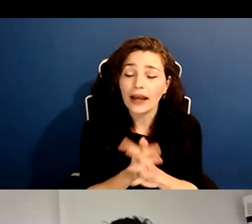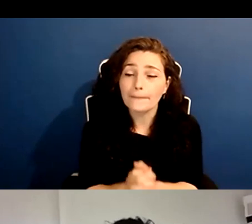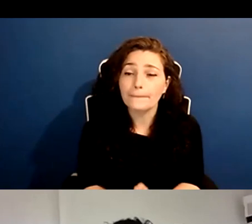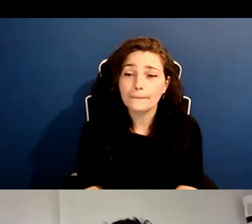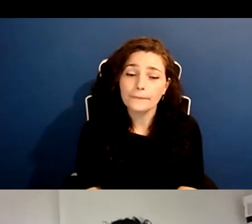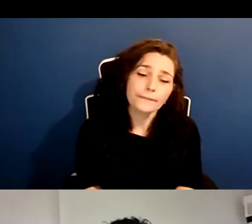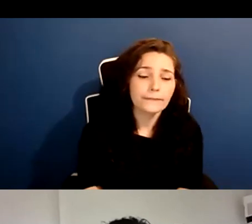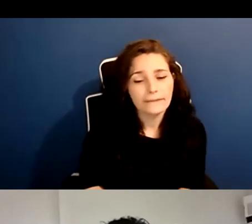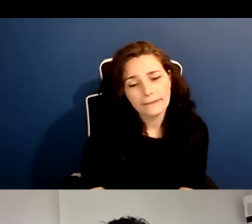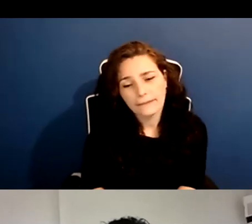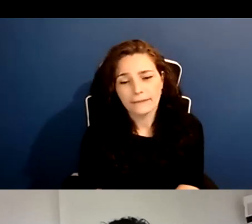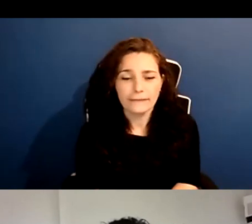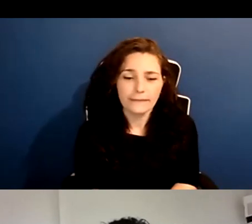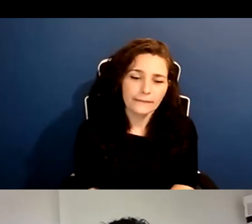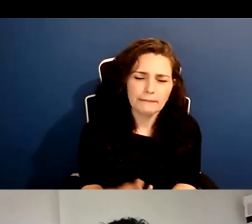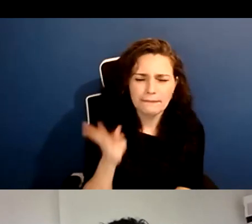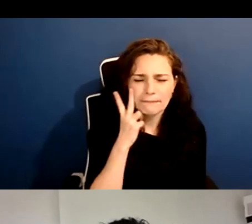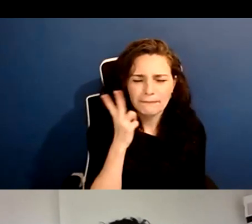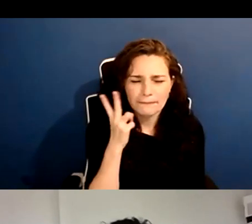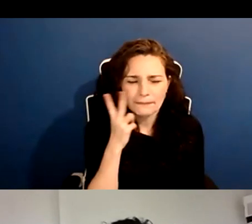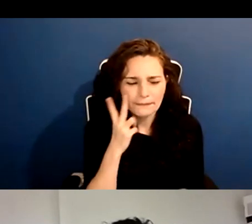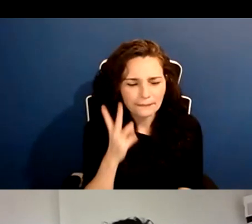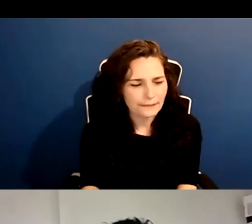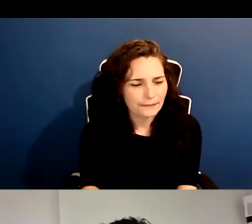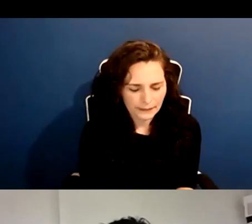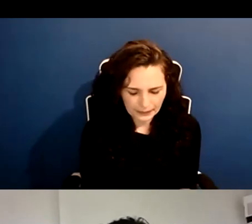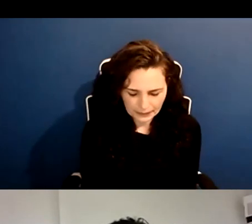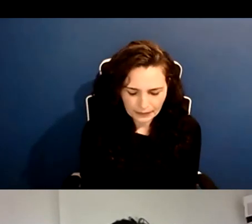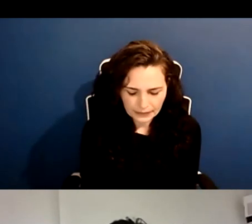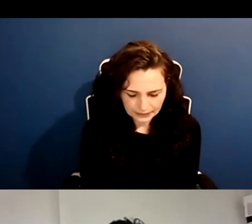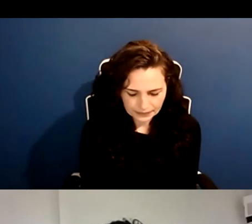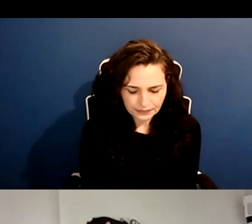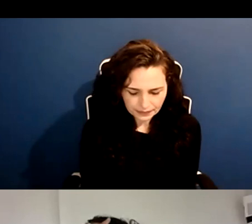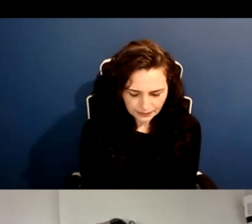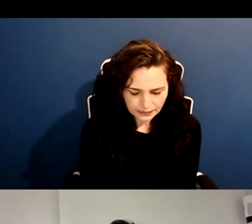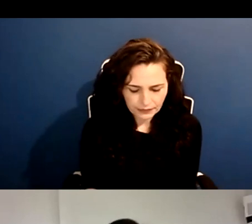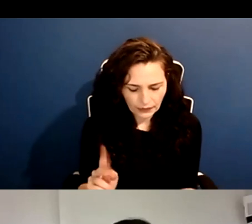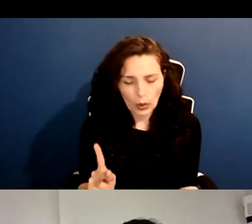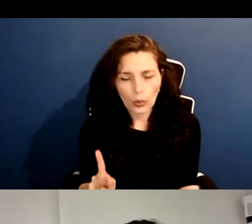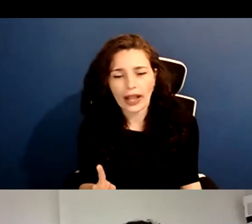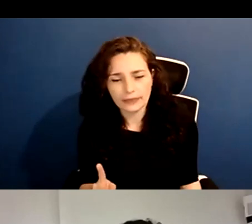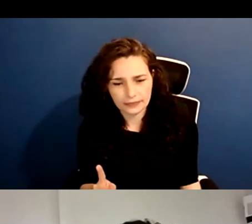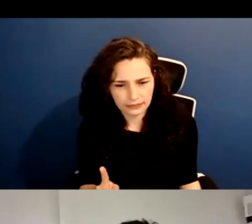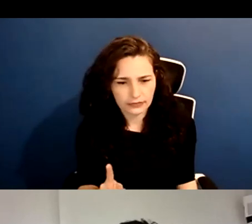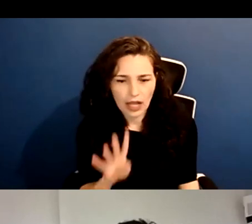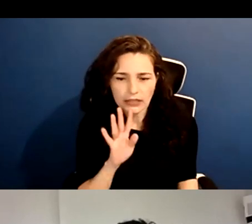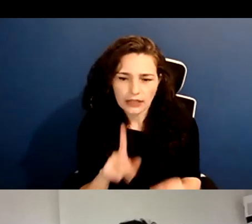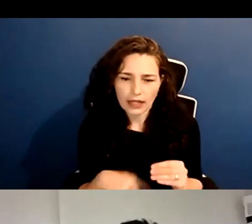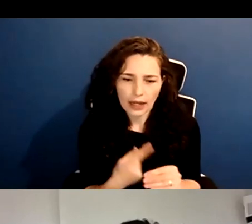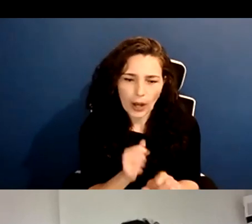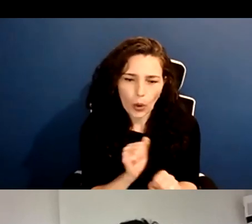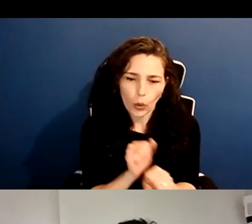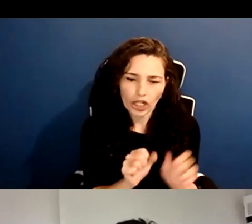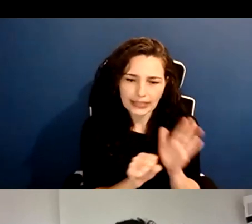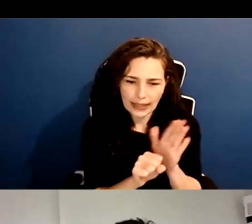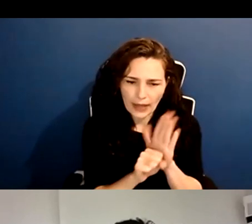oh my goodness, let's see. Well, we were talking about work sample. I read in the